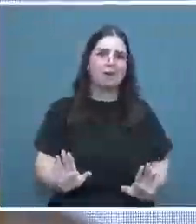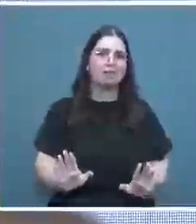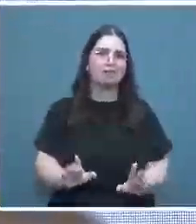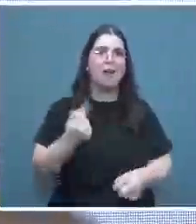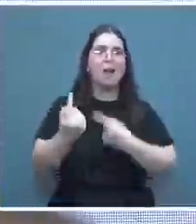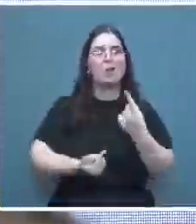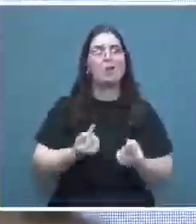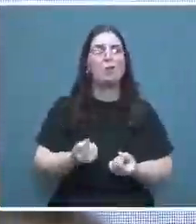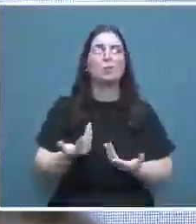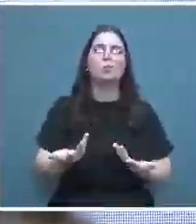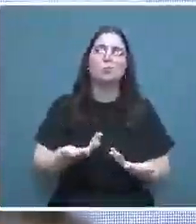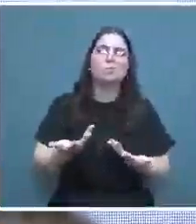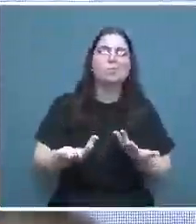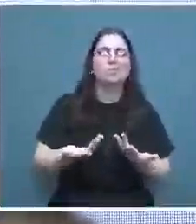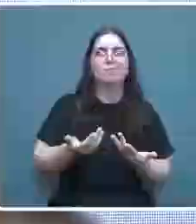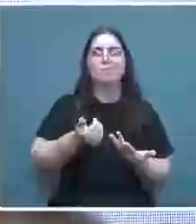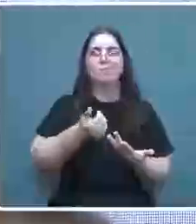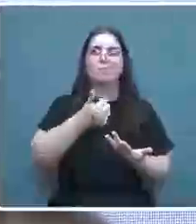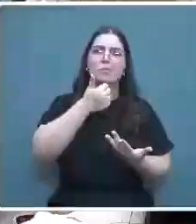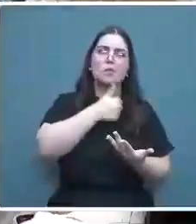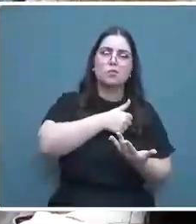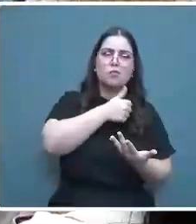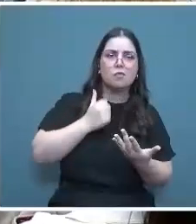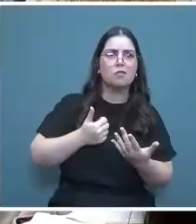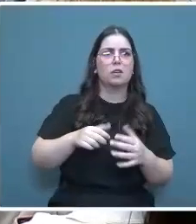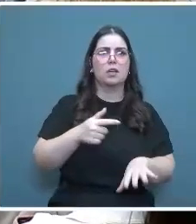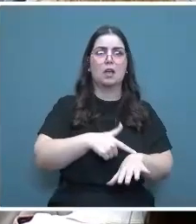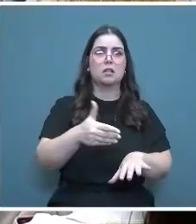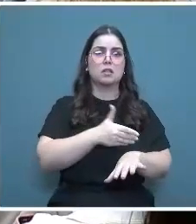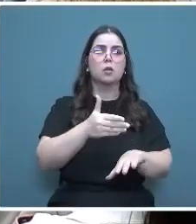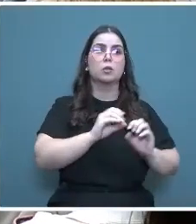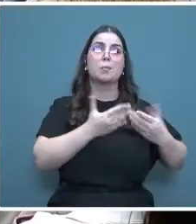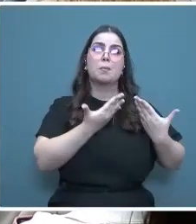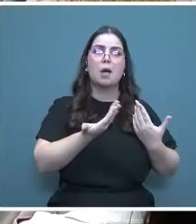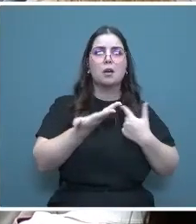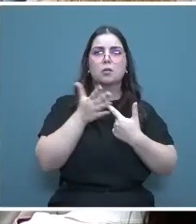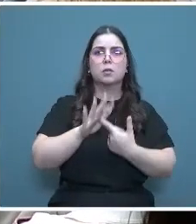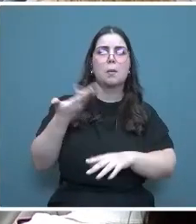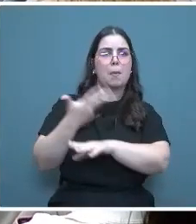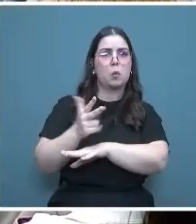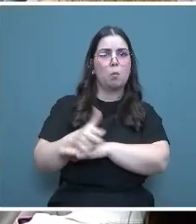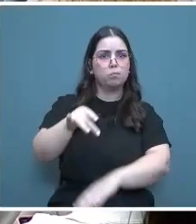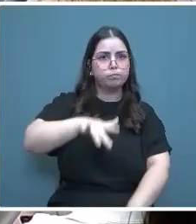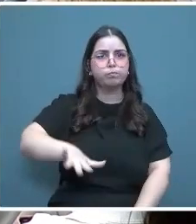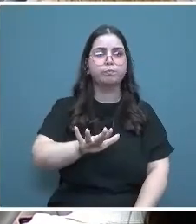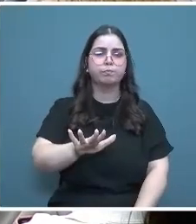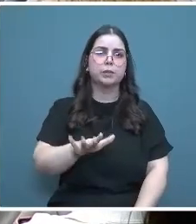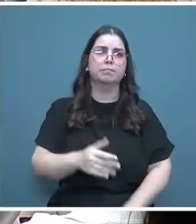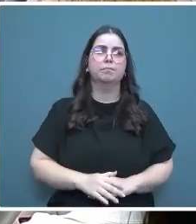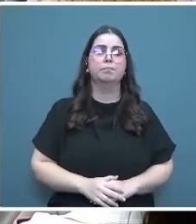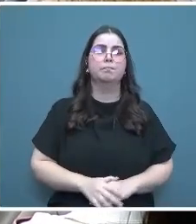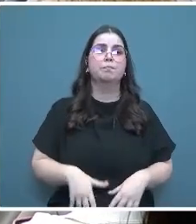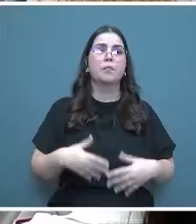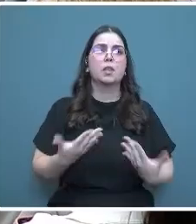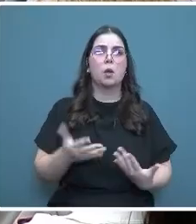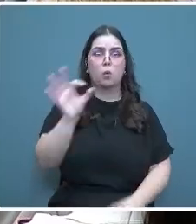been suffered and during the first days of large-scale invasion, for example, in Mariupol. So the